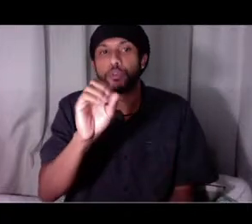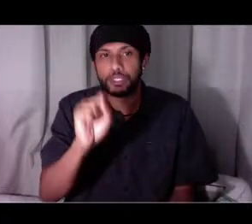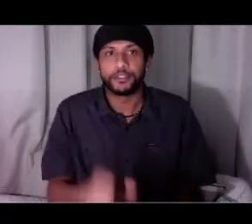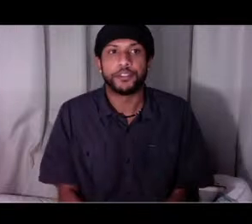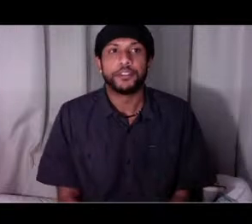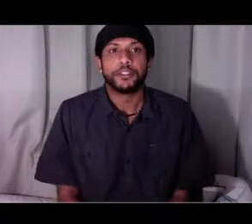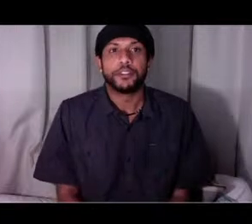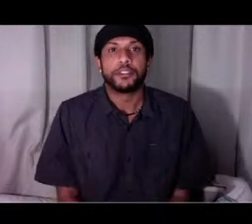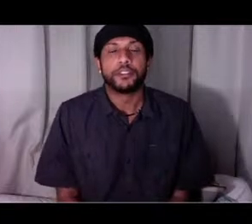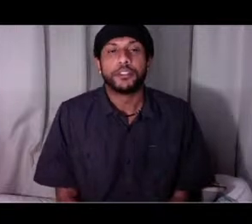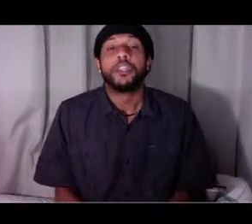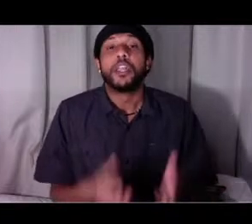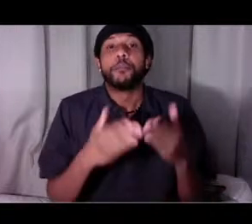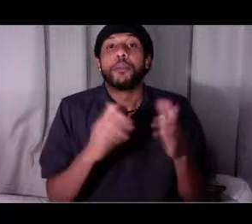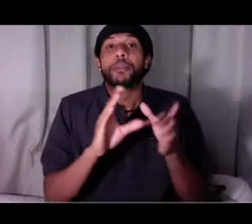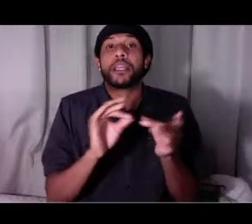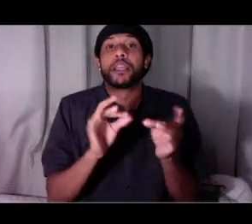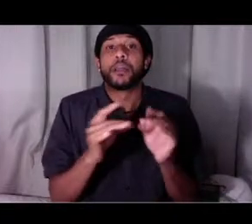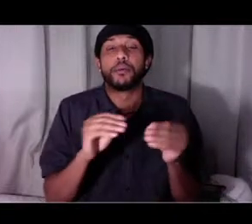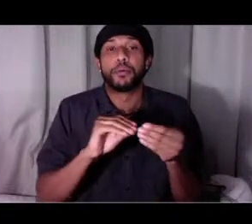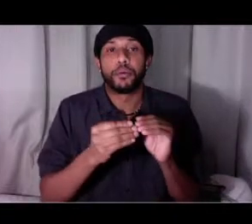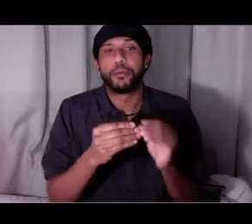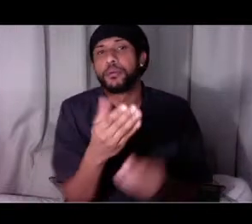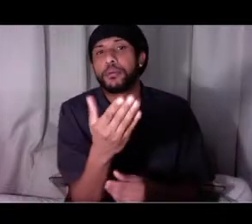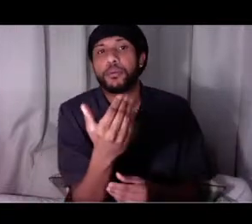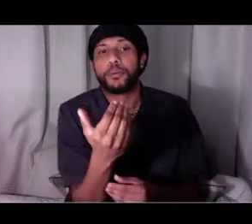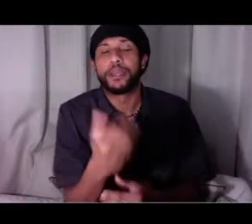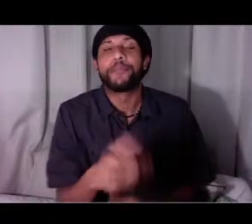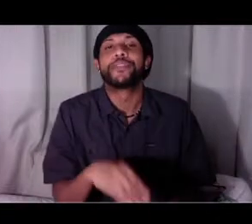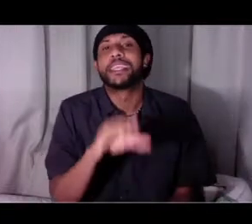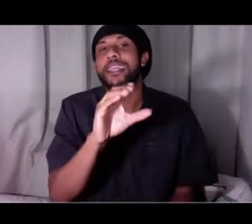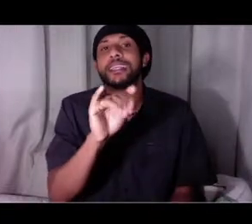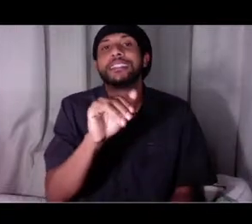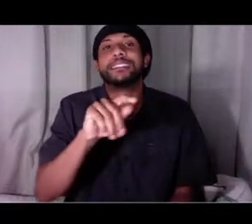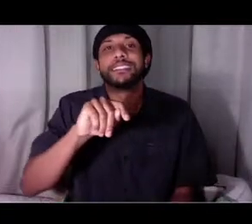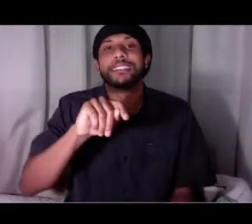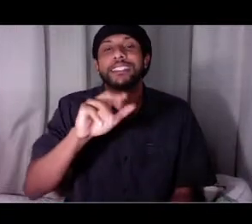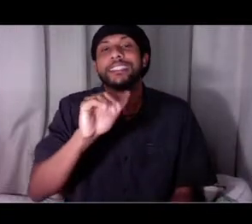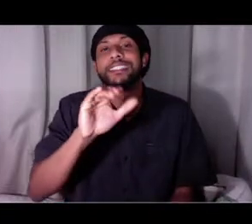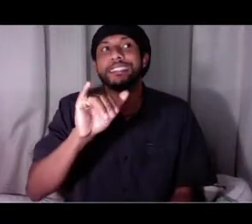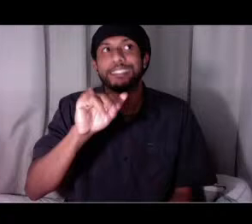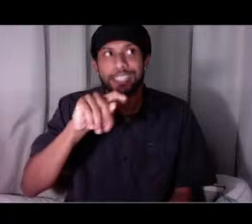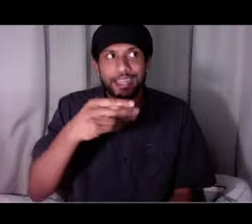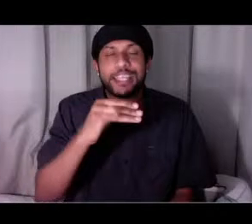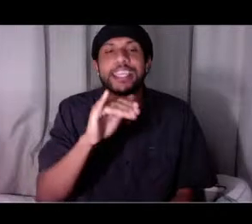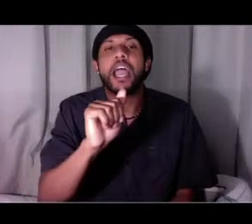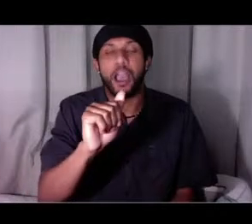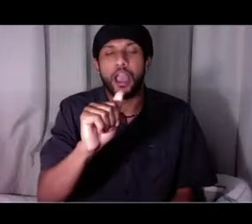Aros public comment number 15 Cynthia Rizzo